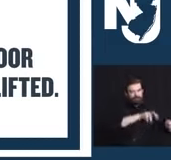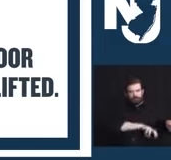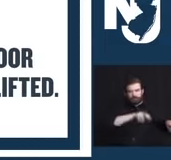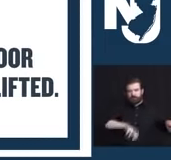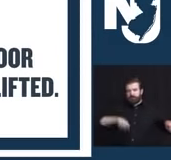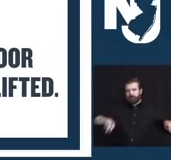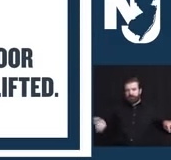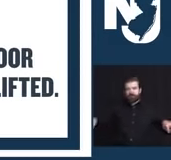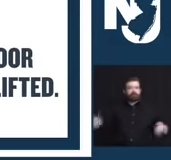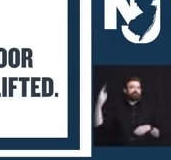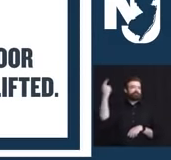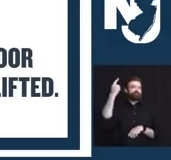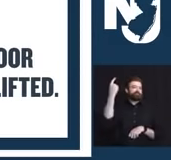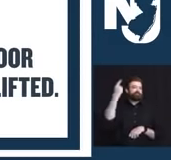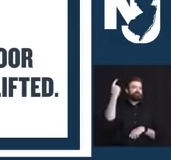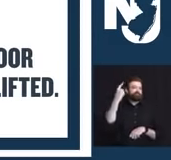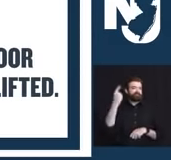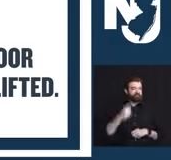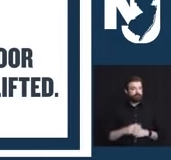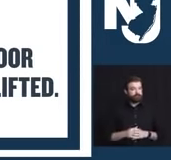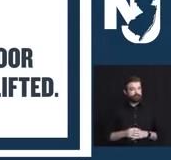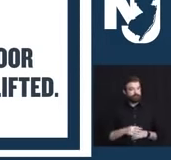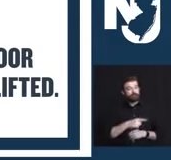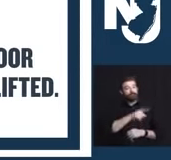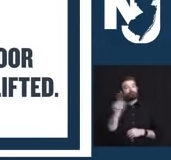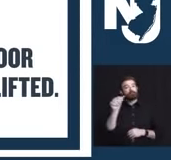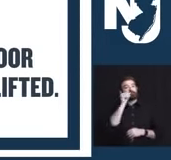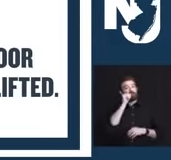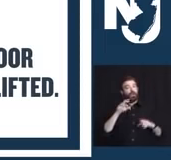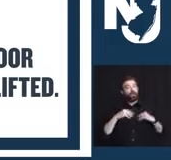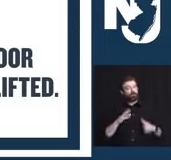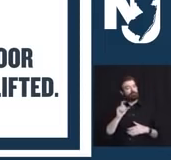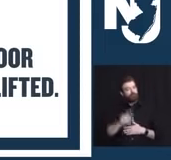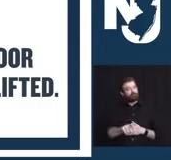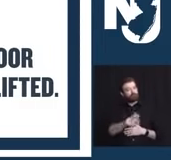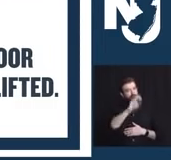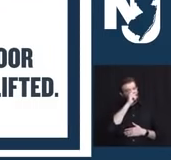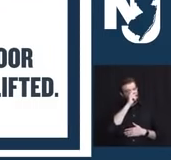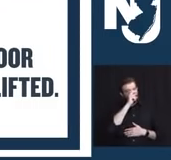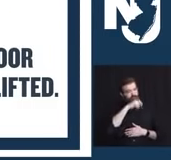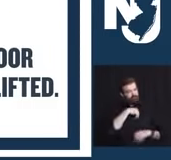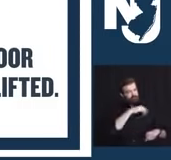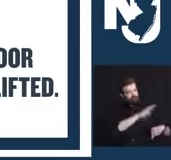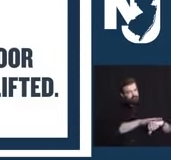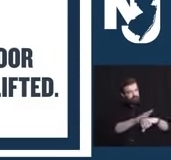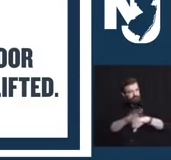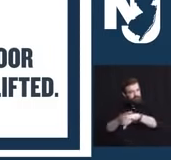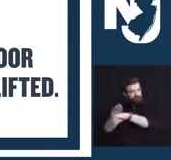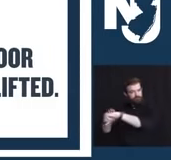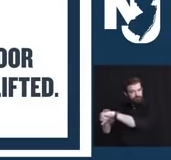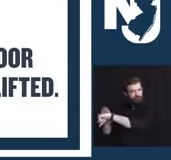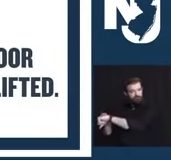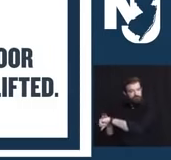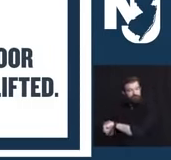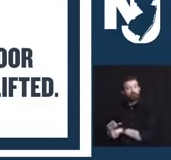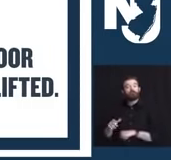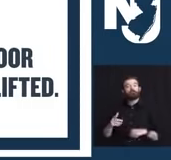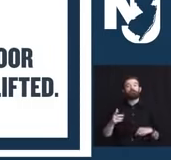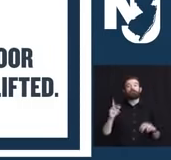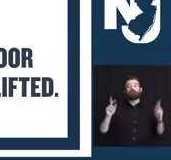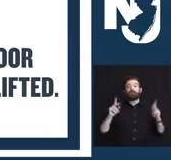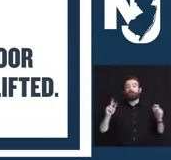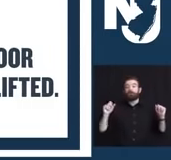guidance and prevent congregating at the bar, as we have warned all along that those situations present a higher danger of